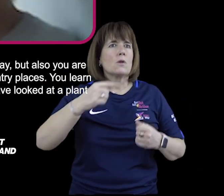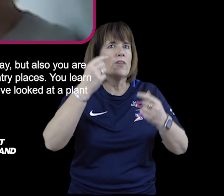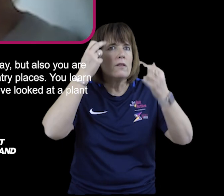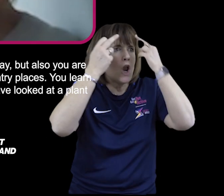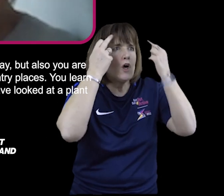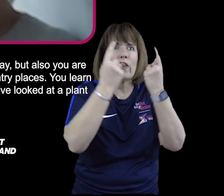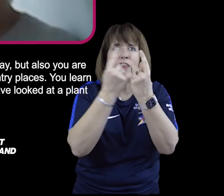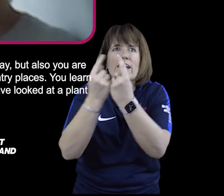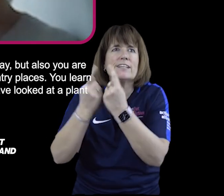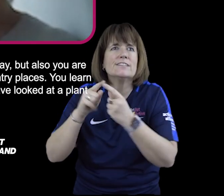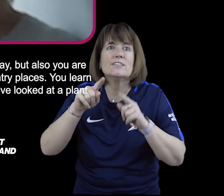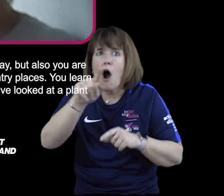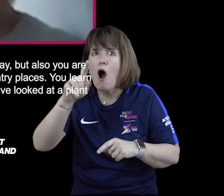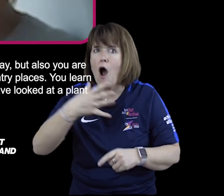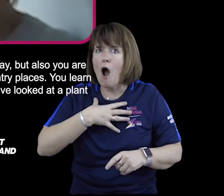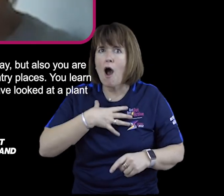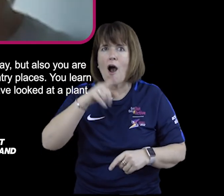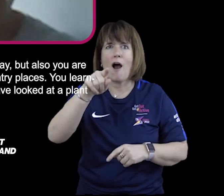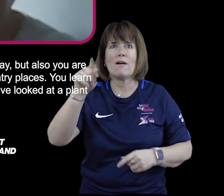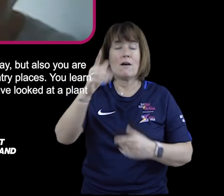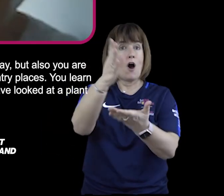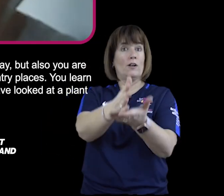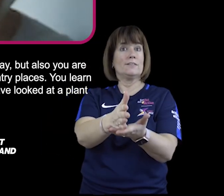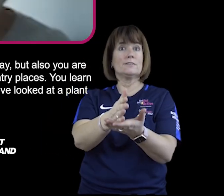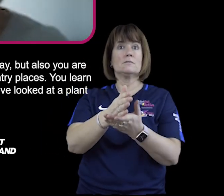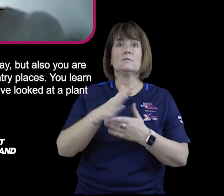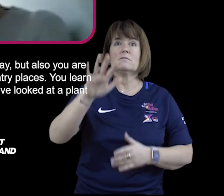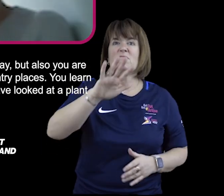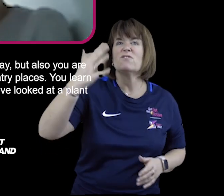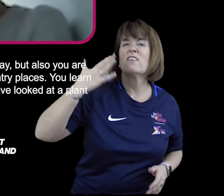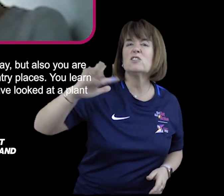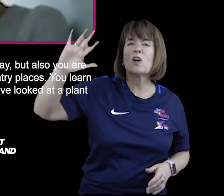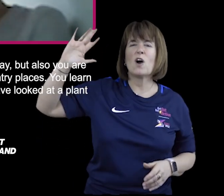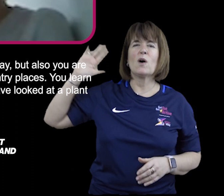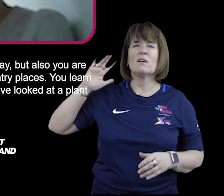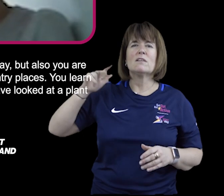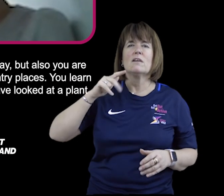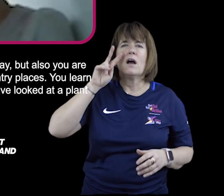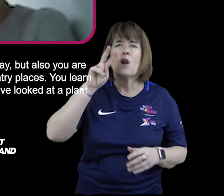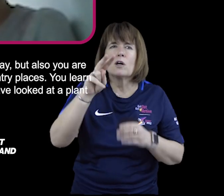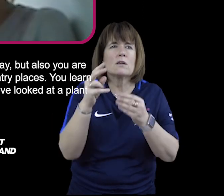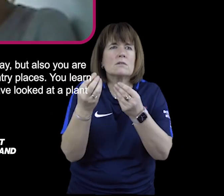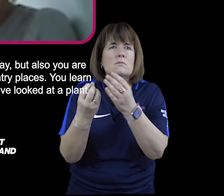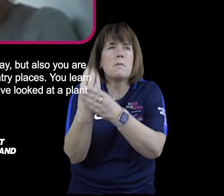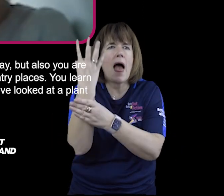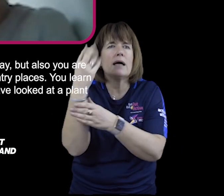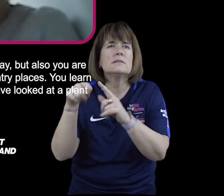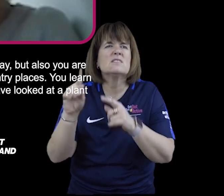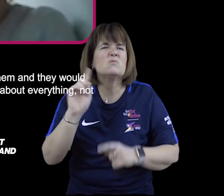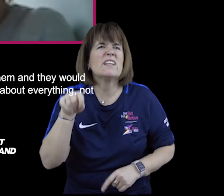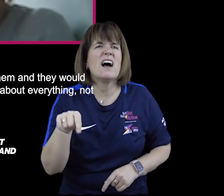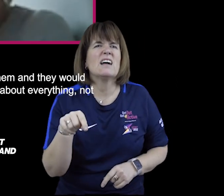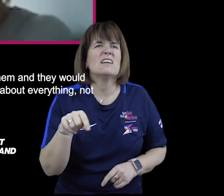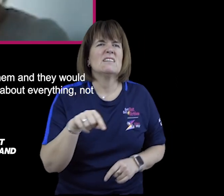well, which is really amazing. I mean, I'll be honest with you, 5 years ago, I once looked at a plant and said,